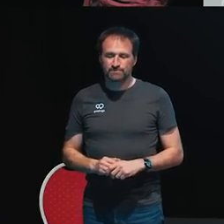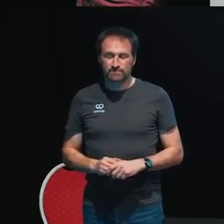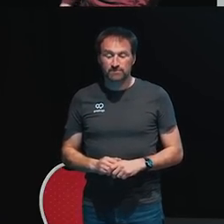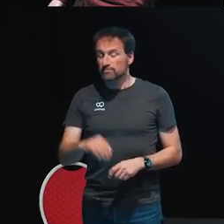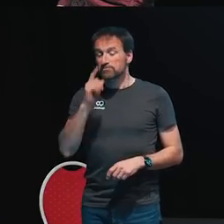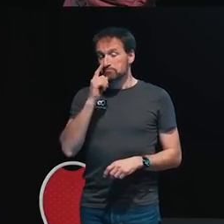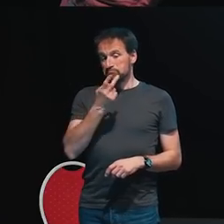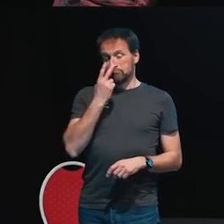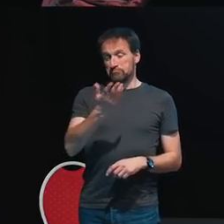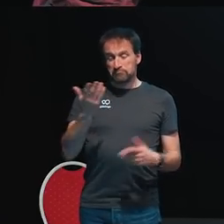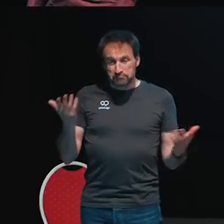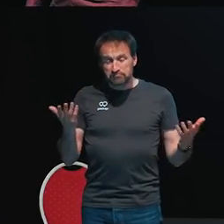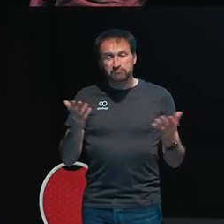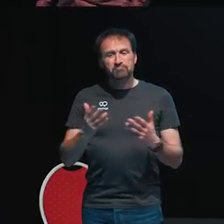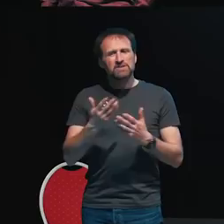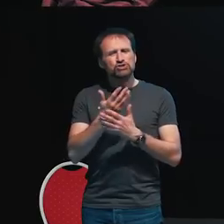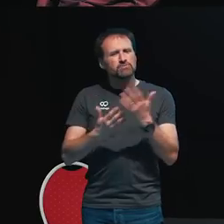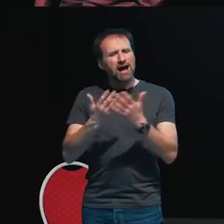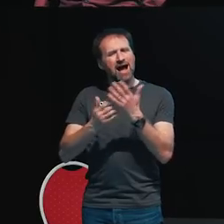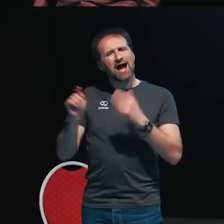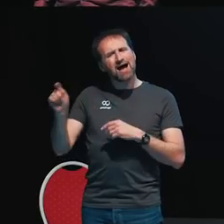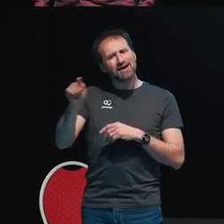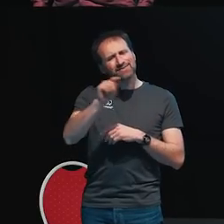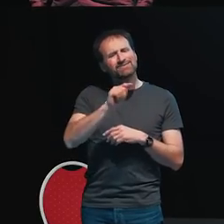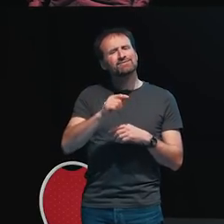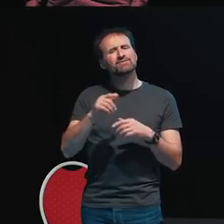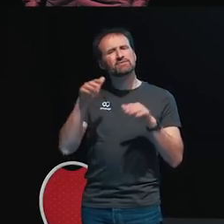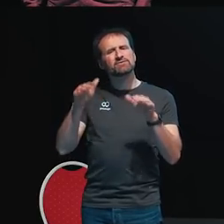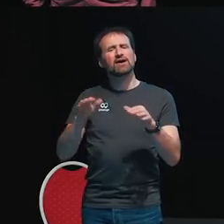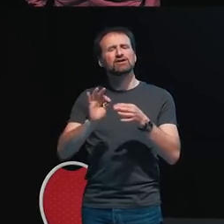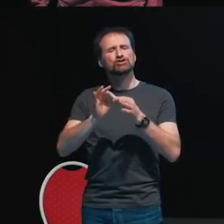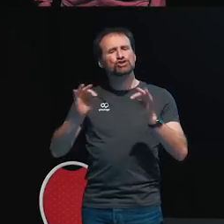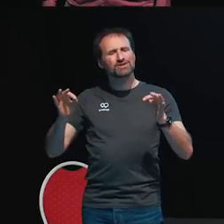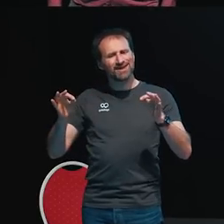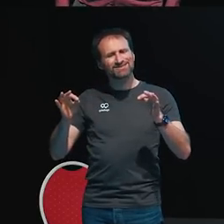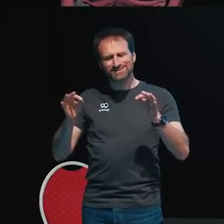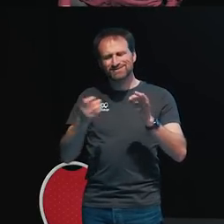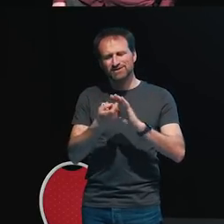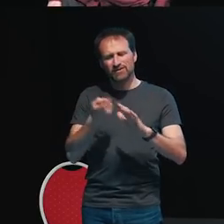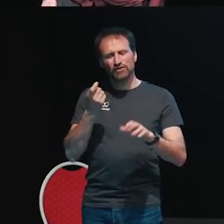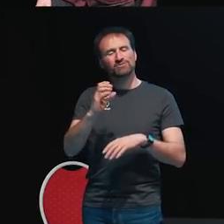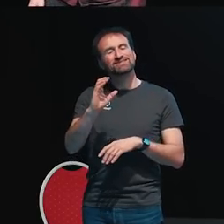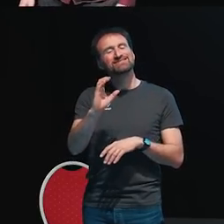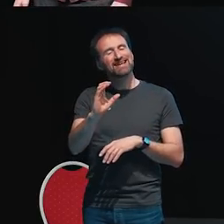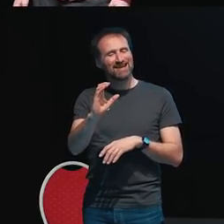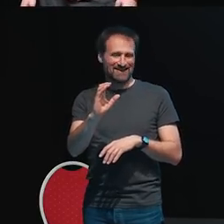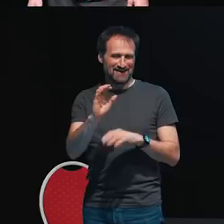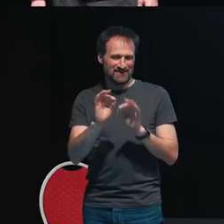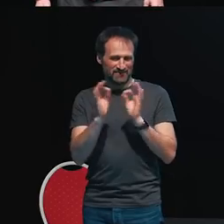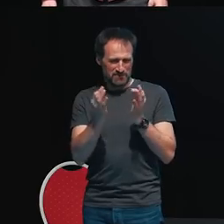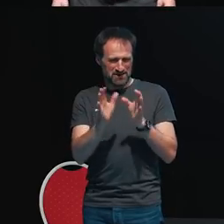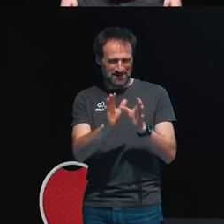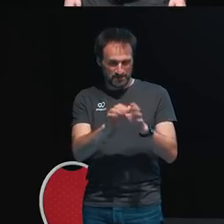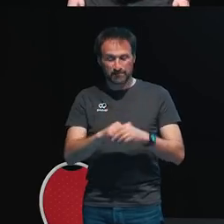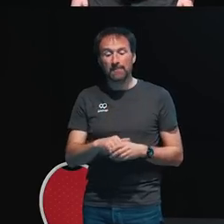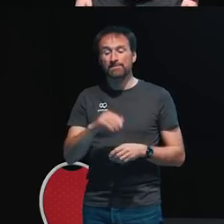If you look at languages that have syntax that comes from the C family, then